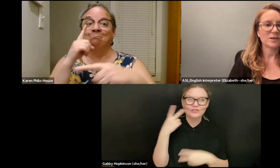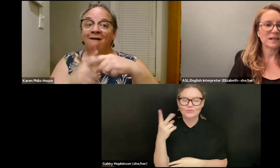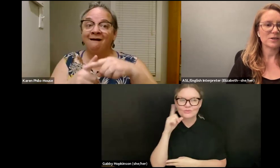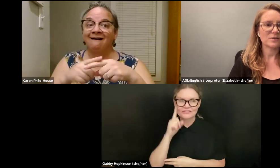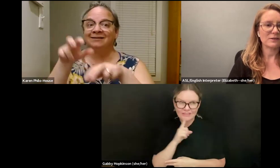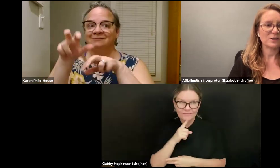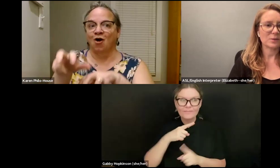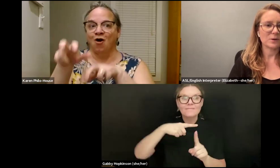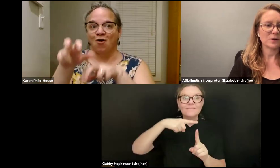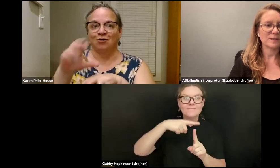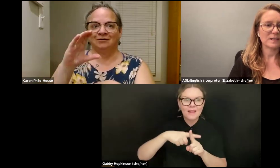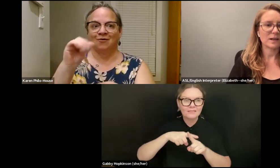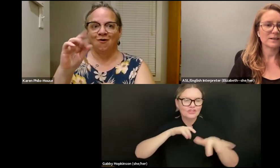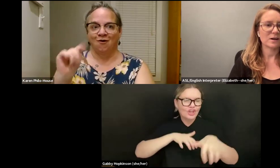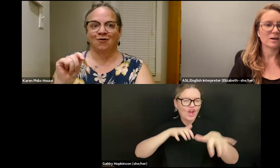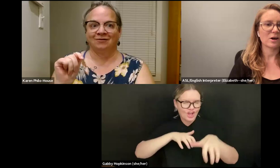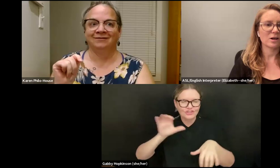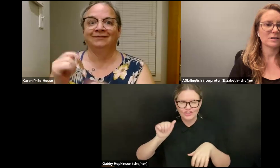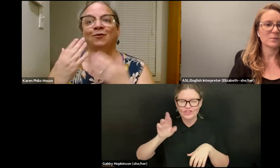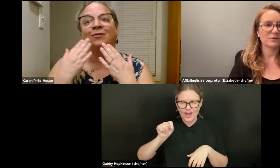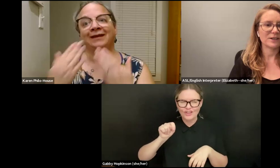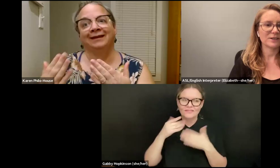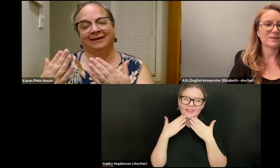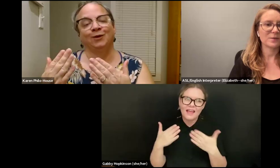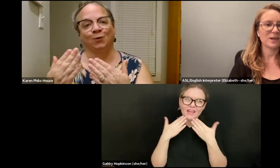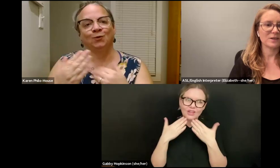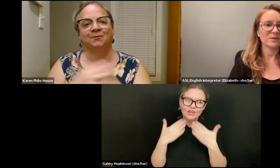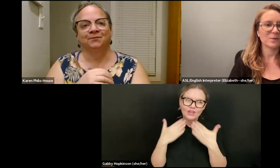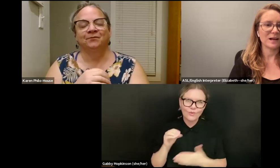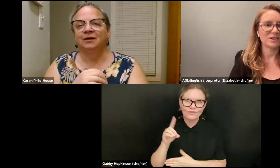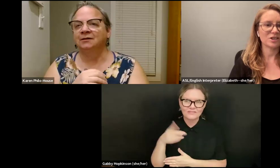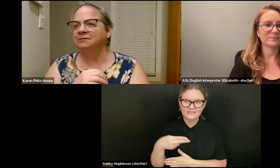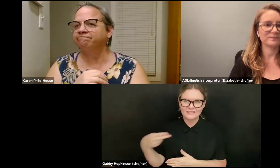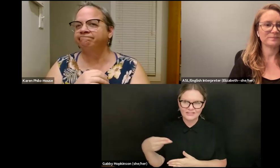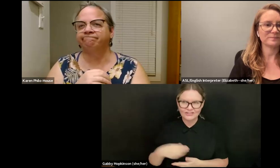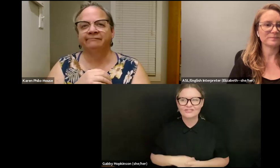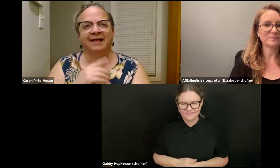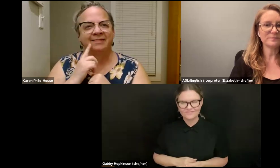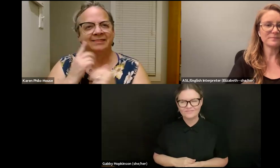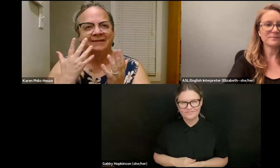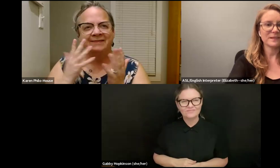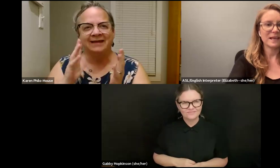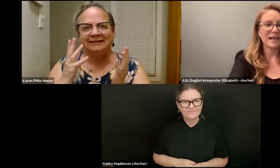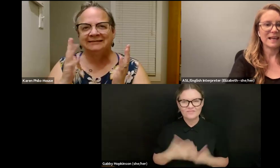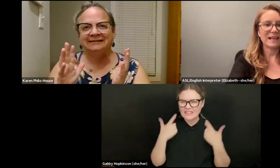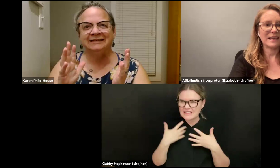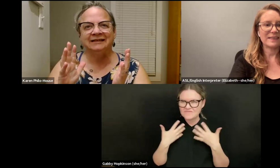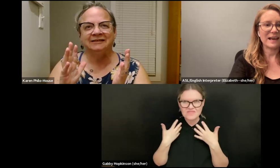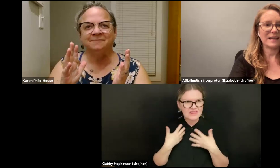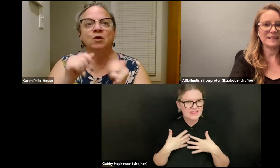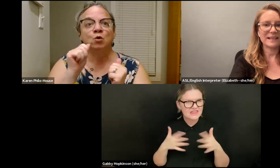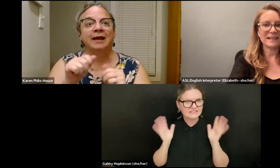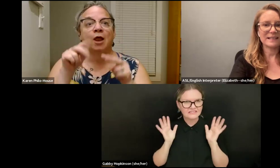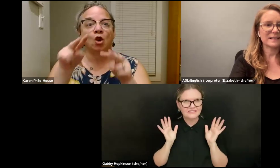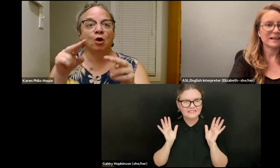hearing interpreters and our two deaf interpreters, as well as our CART provider. So thank you so much. And I